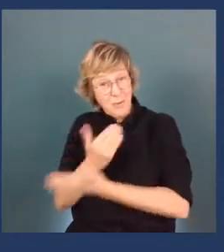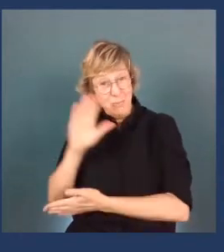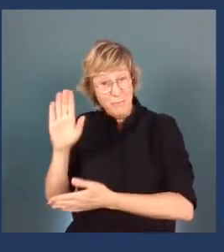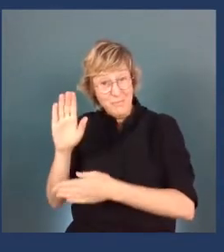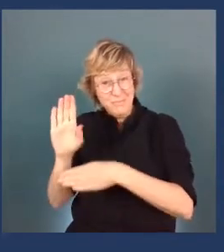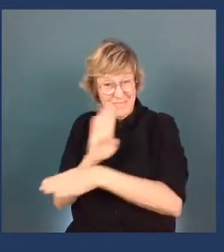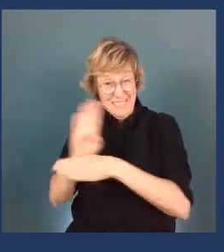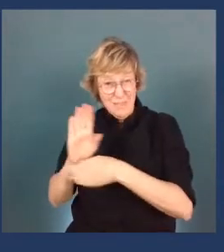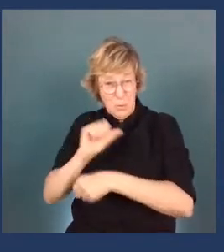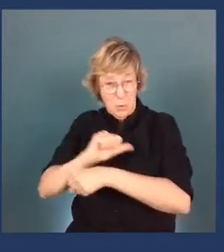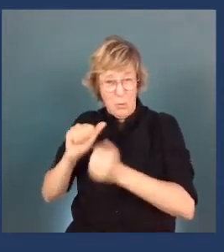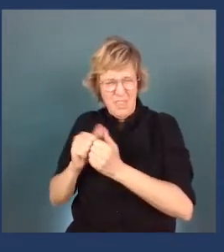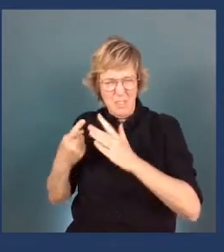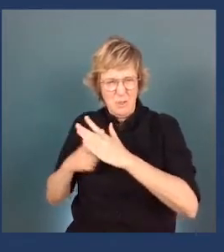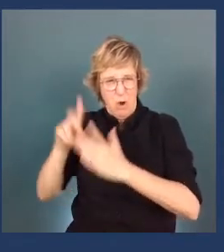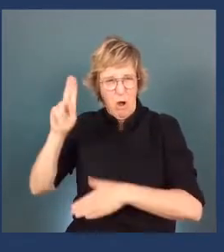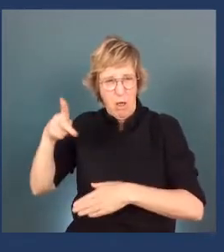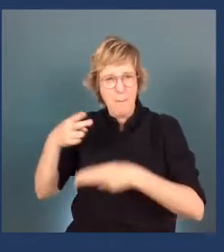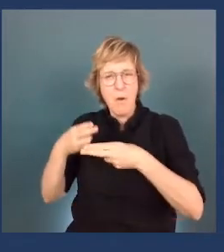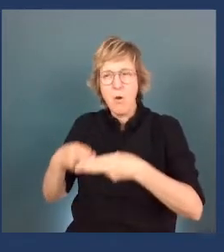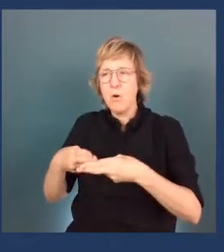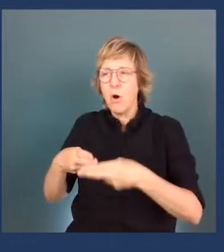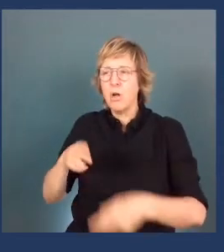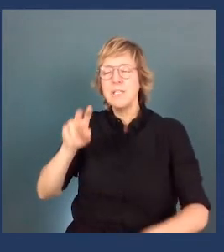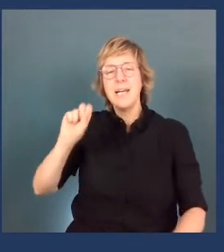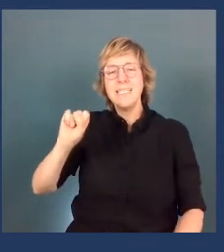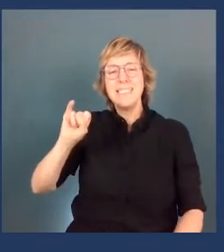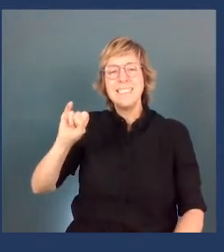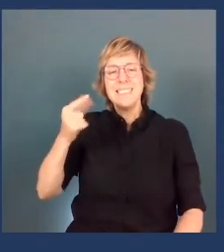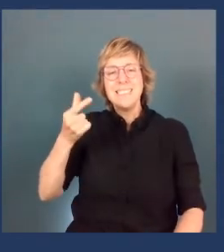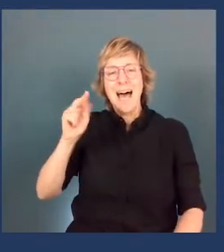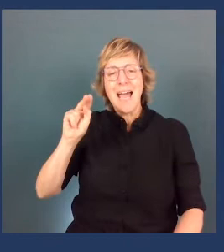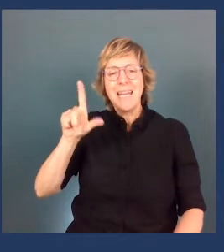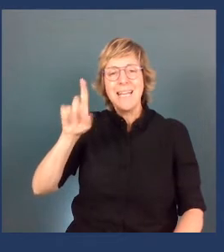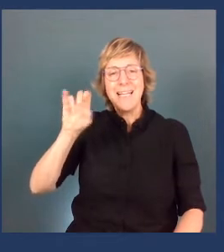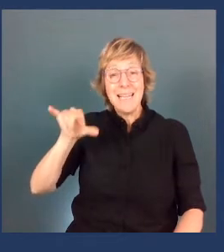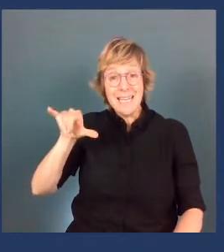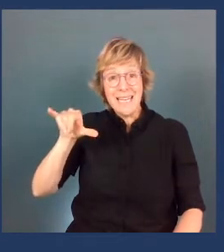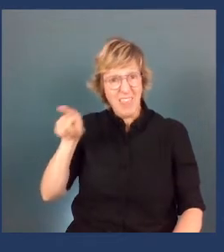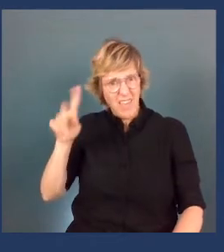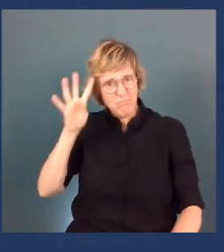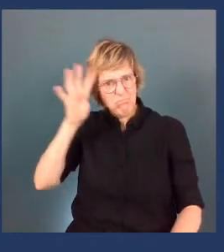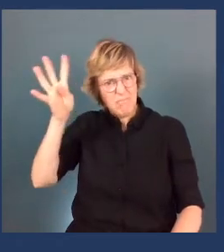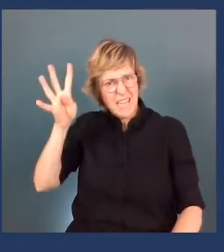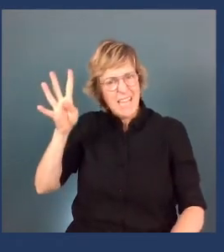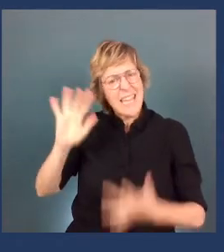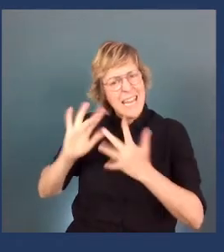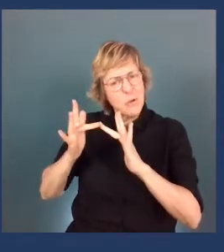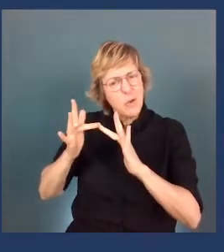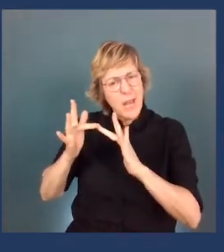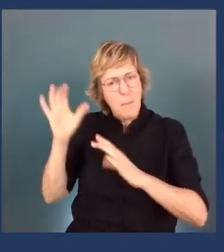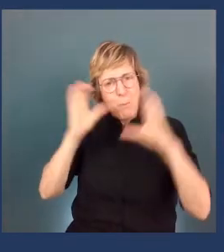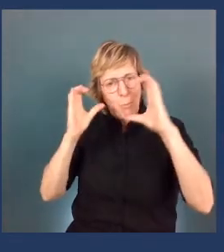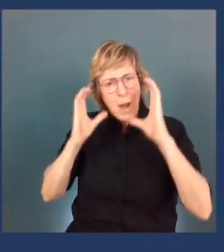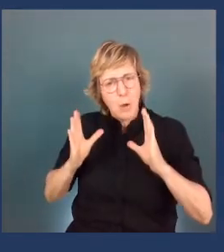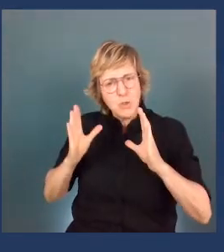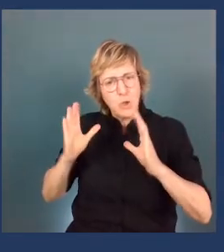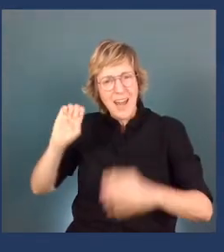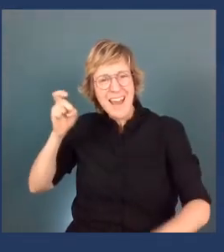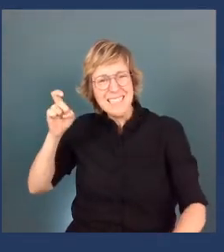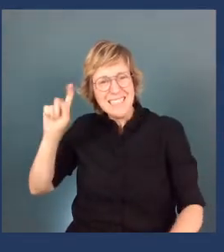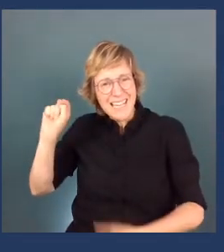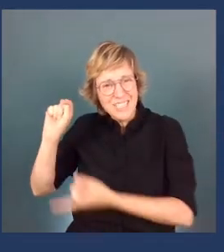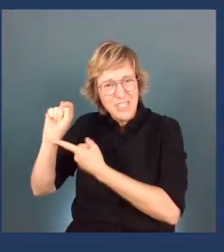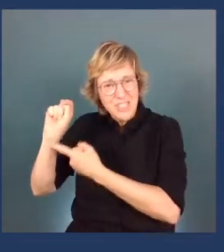called Signly. This is a startup that has invented an internet browser extension that offers sign language